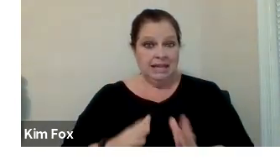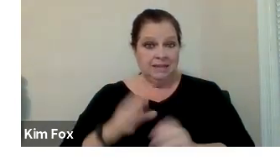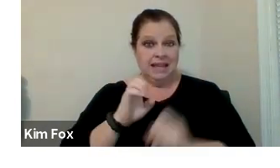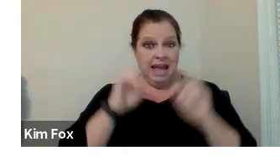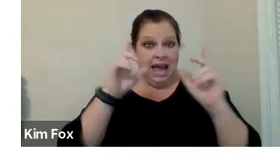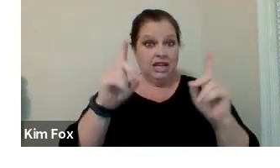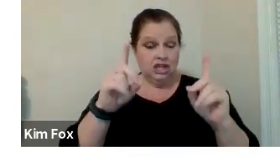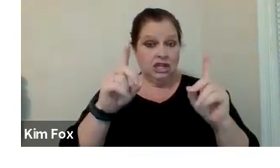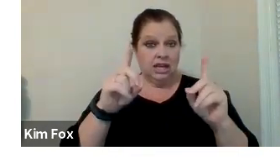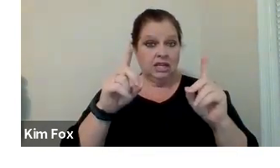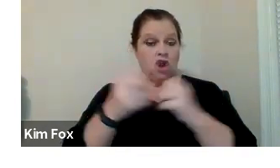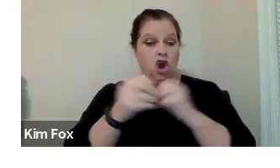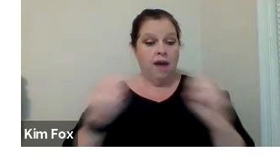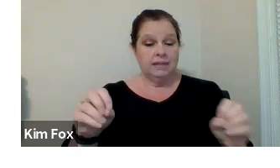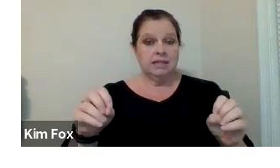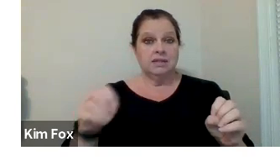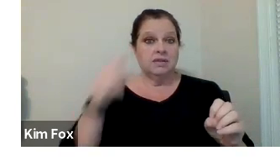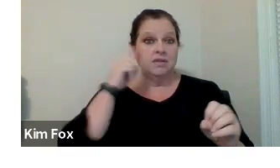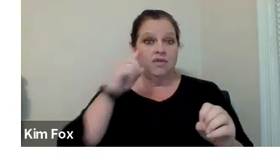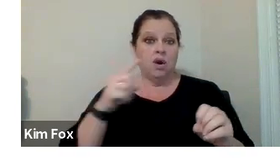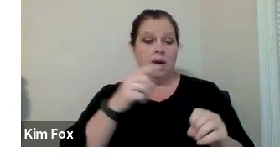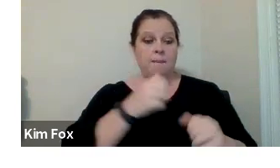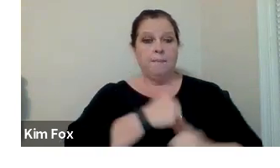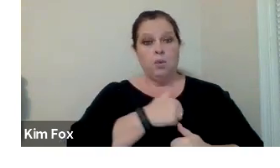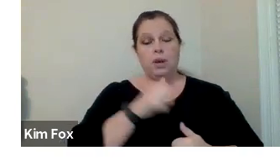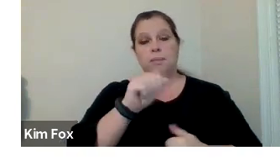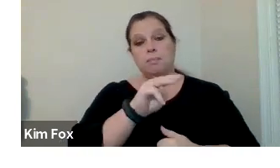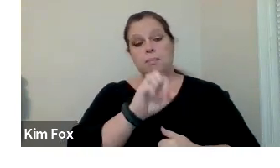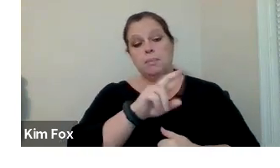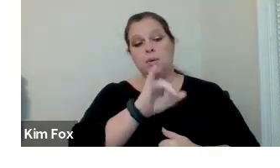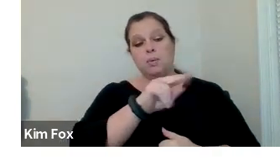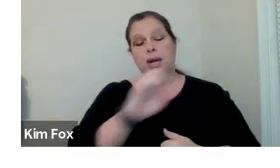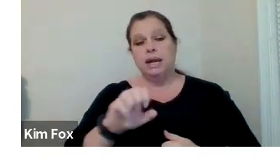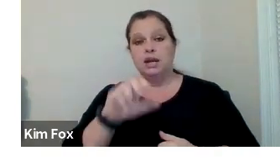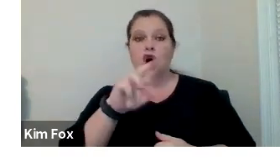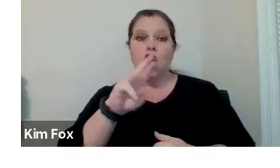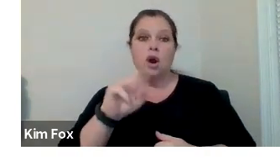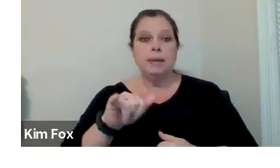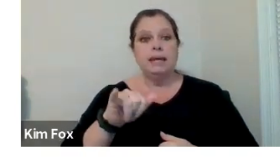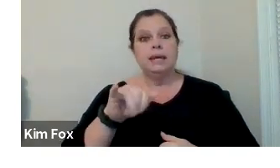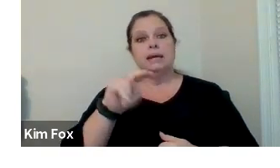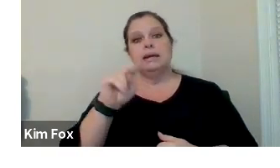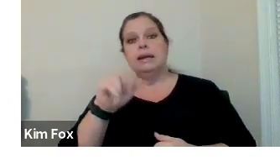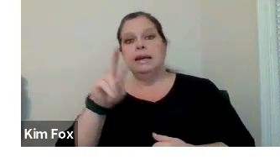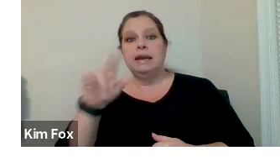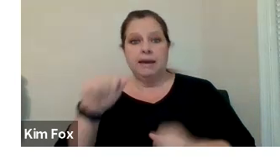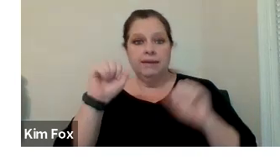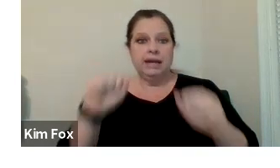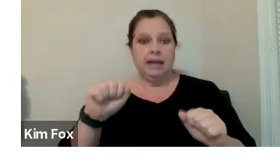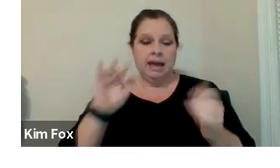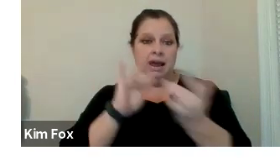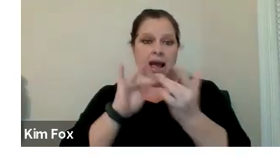education offices for the Marine Corps, the Army as well, or the Navy personnel can call the